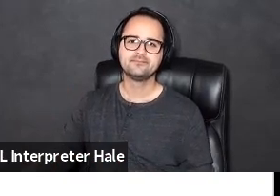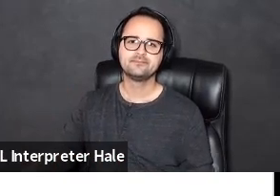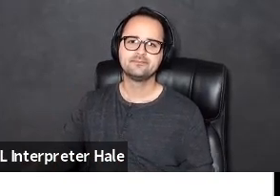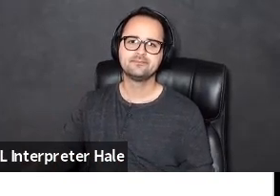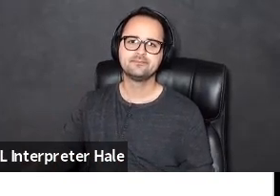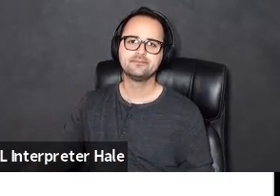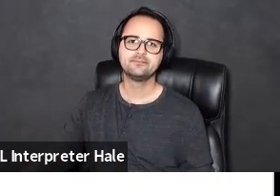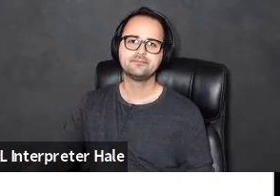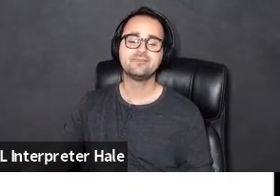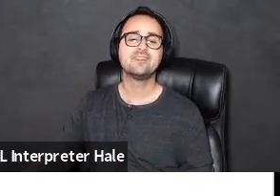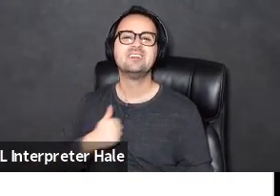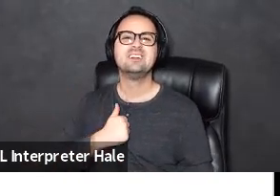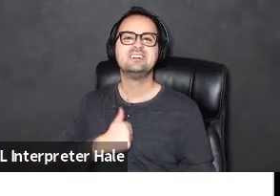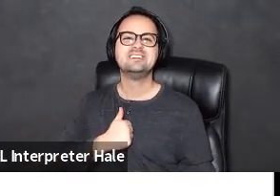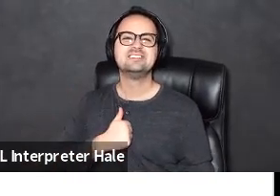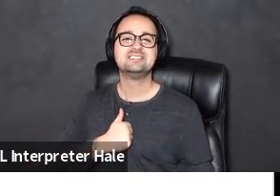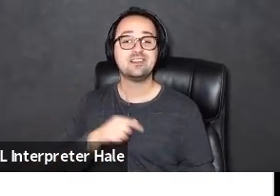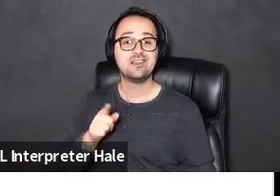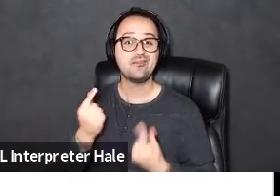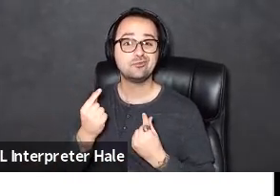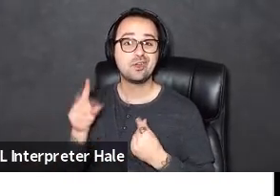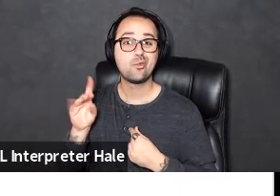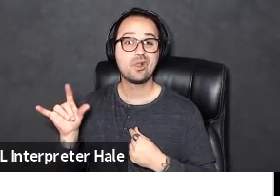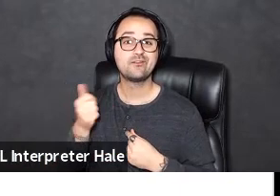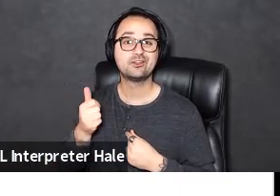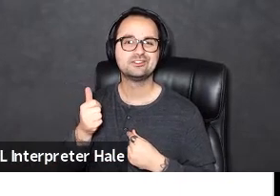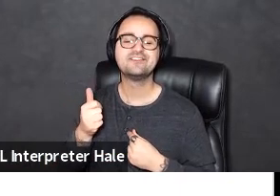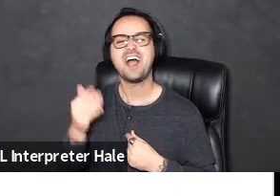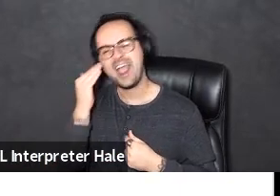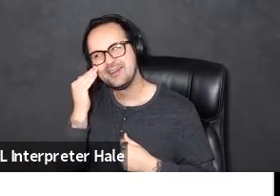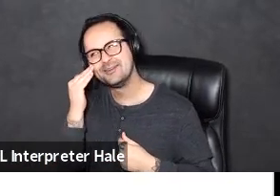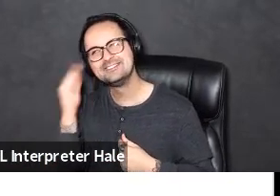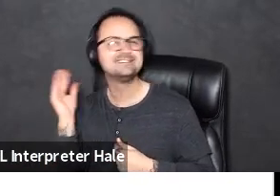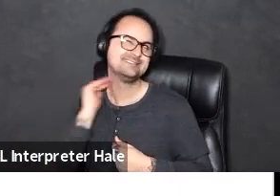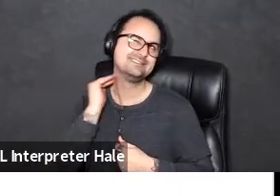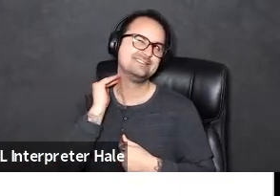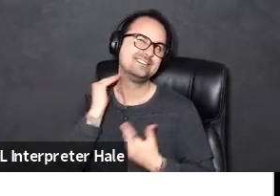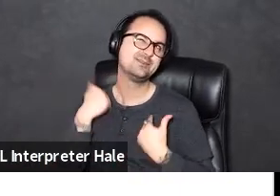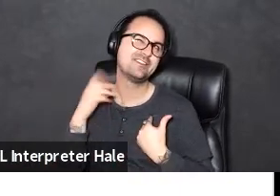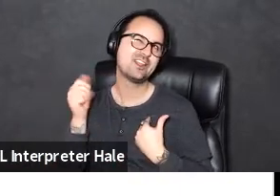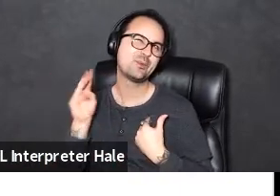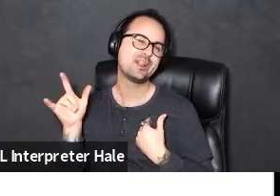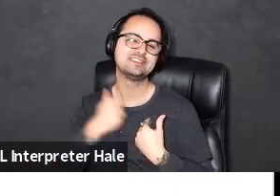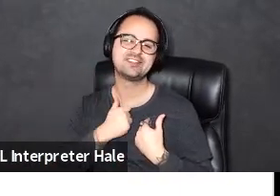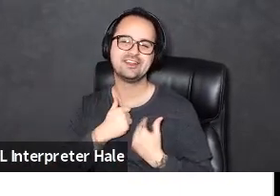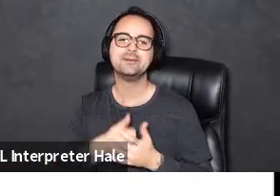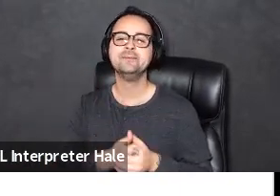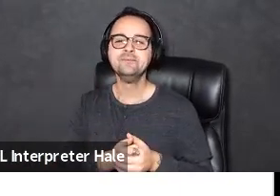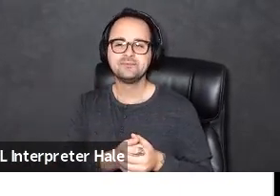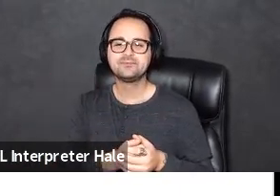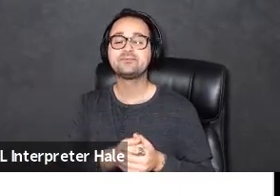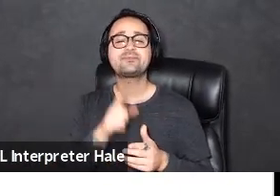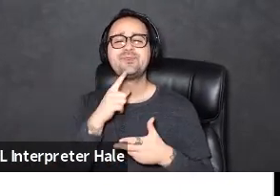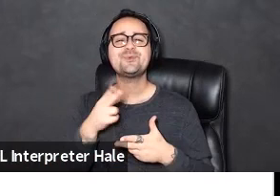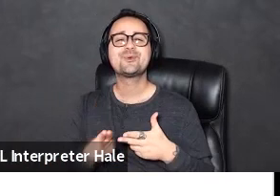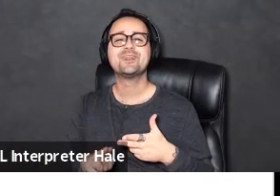know, sorry about that. You know, have you done a will for yourself? I knew there was another poll question to pop up, Sarah. Apologize for that. So just real quick,